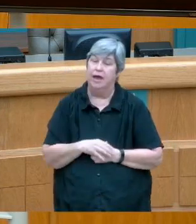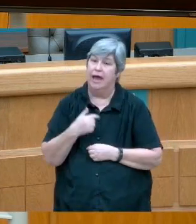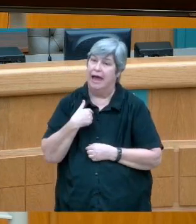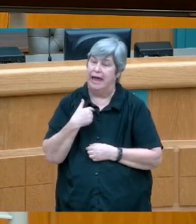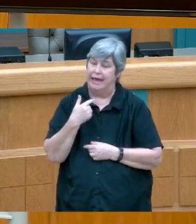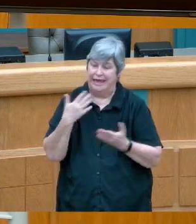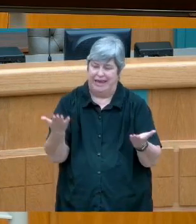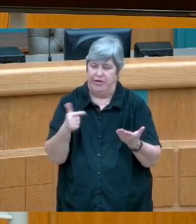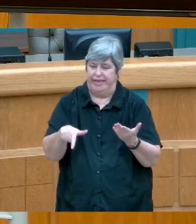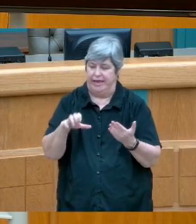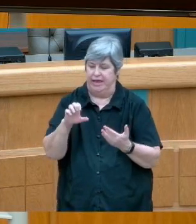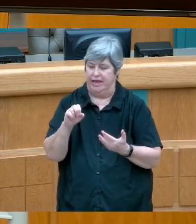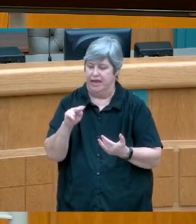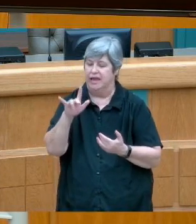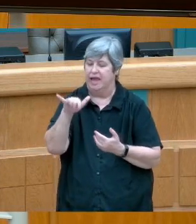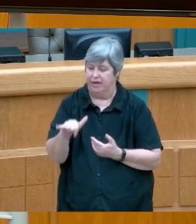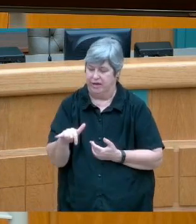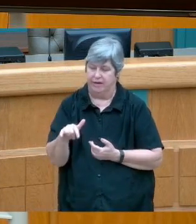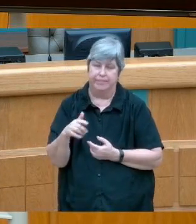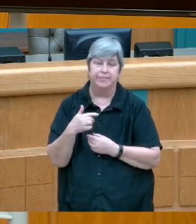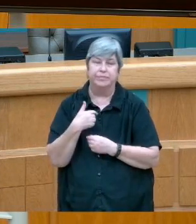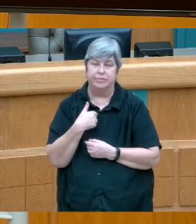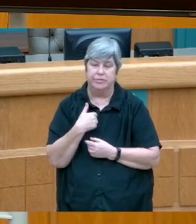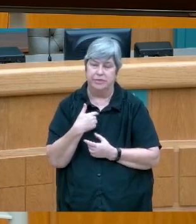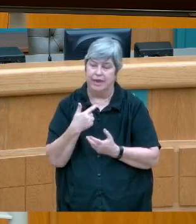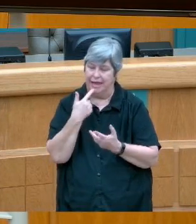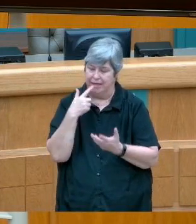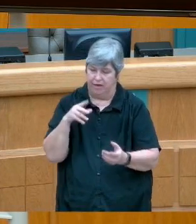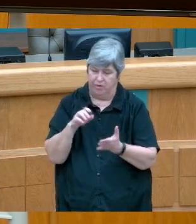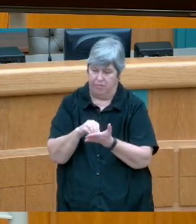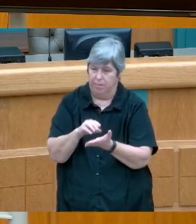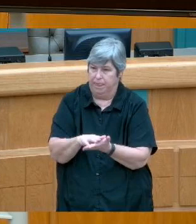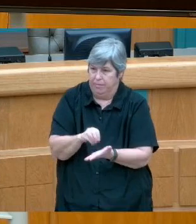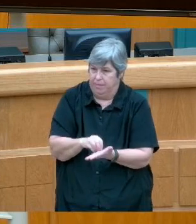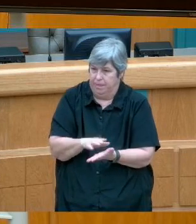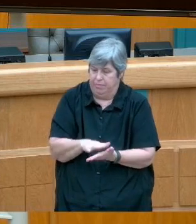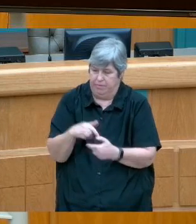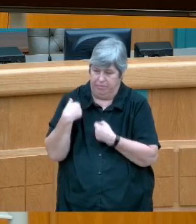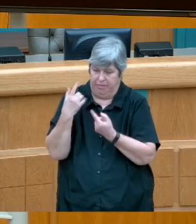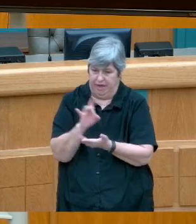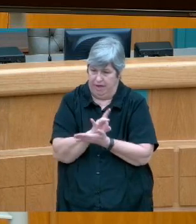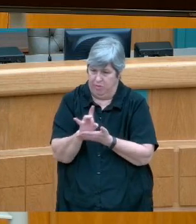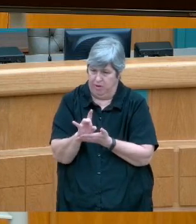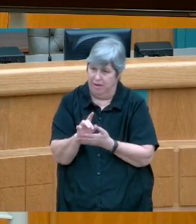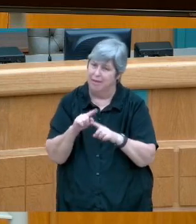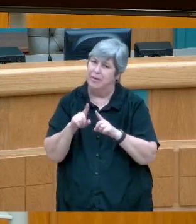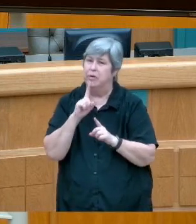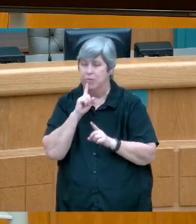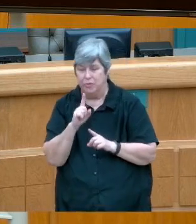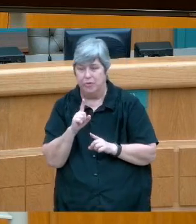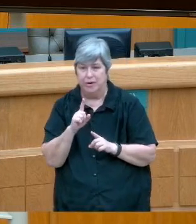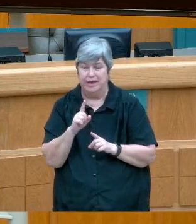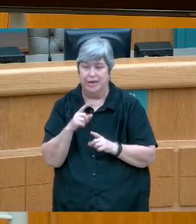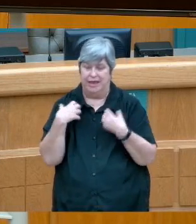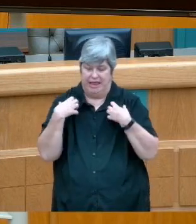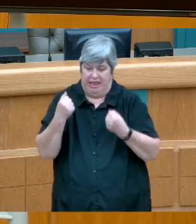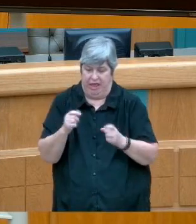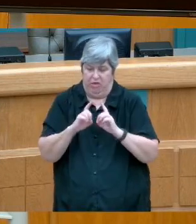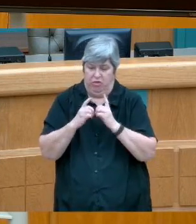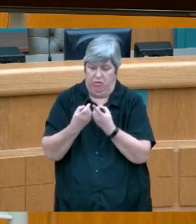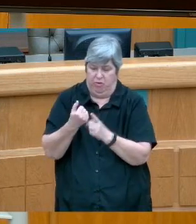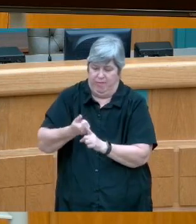say that I did mention and say the tracking of this and that we've been at it for about 8 weeks, but actually our health